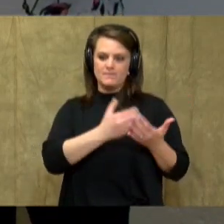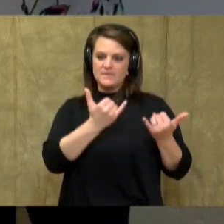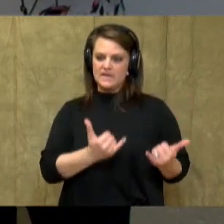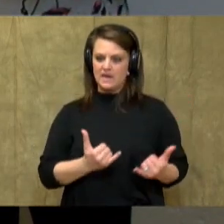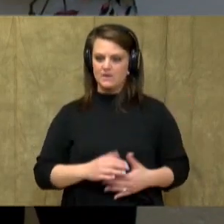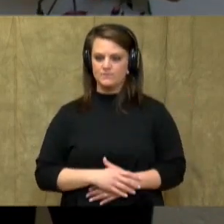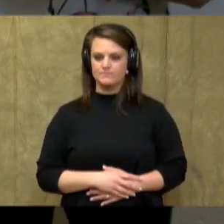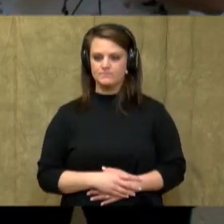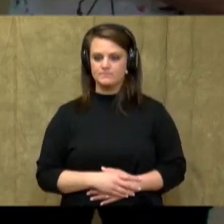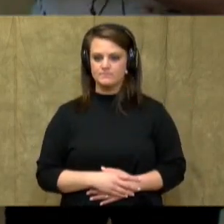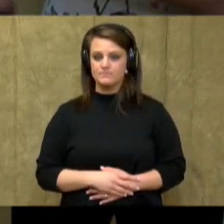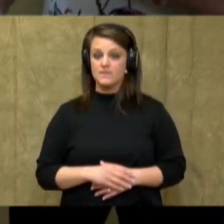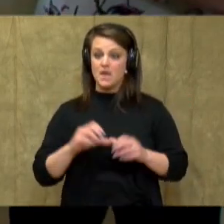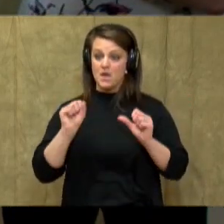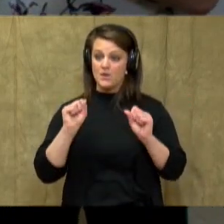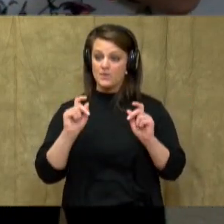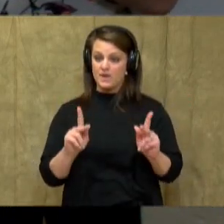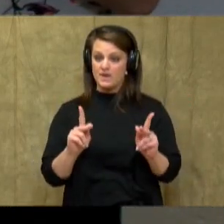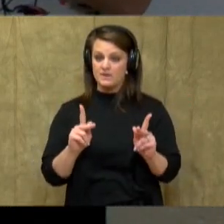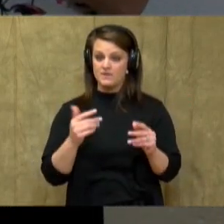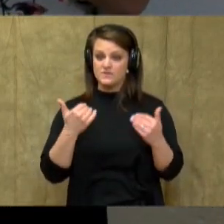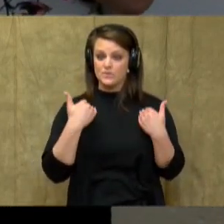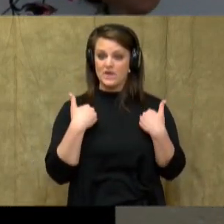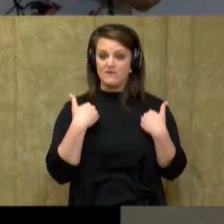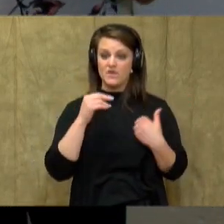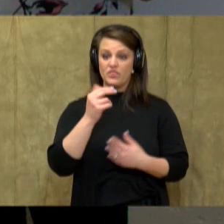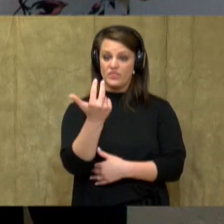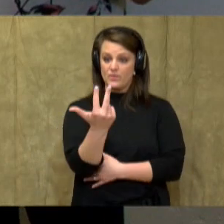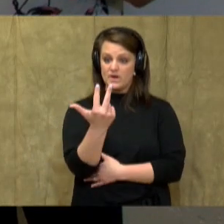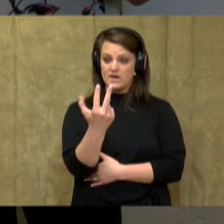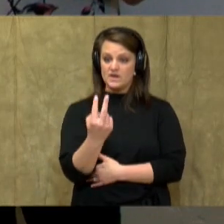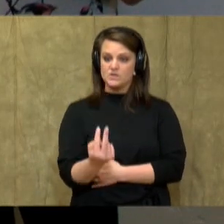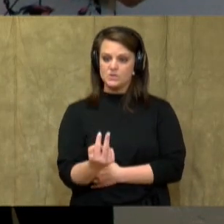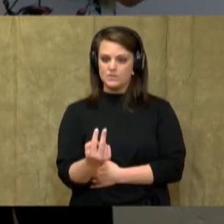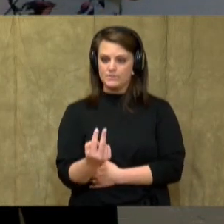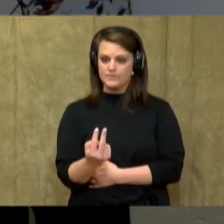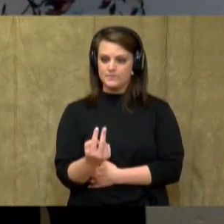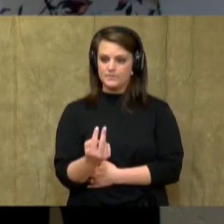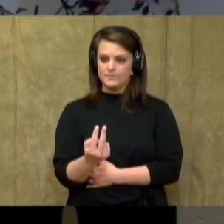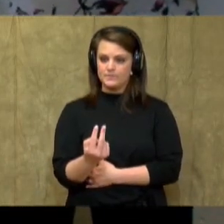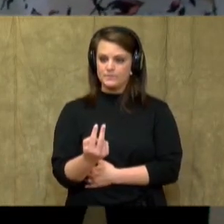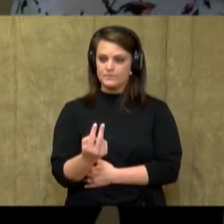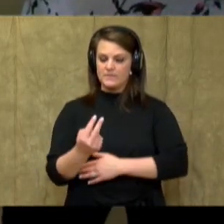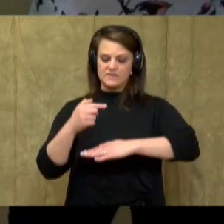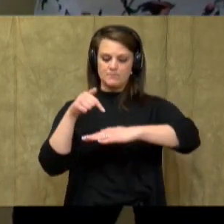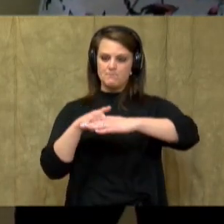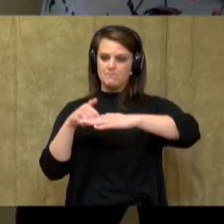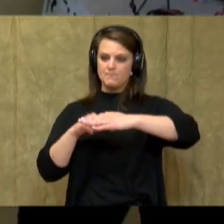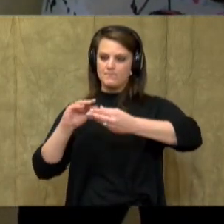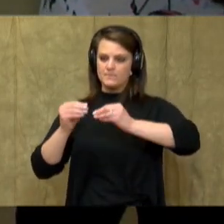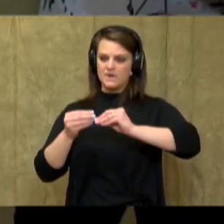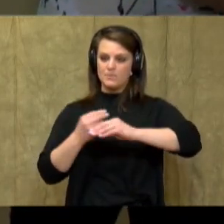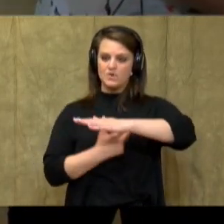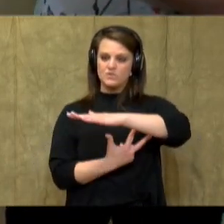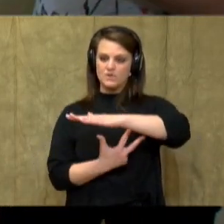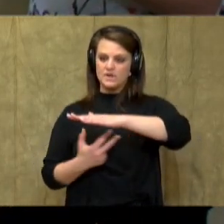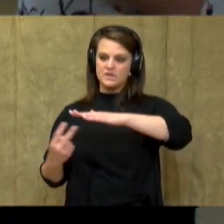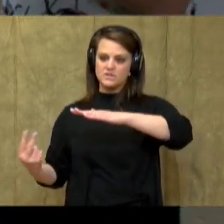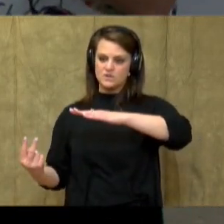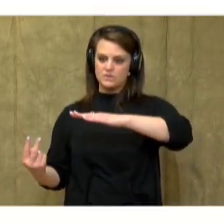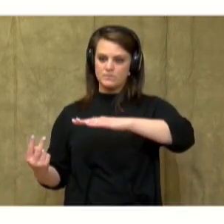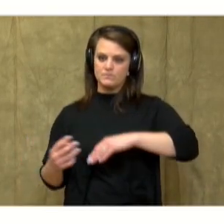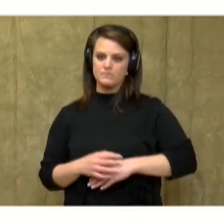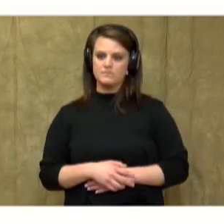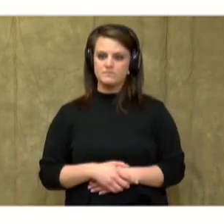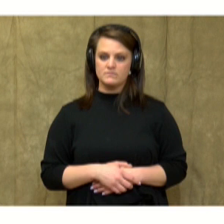now? All right, we have a 3 and a 2 as our denominators. I want you to think first